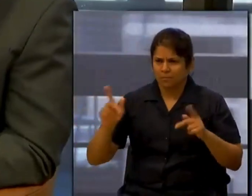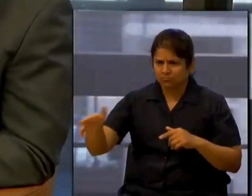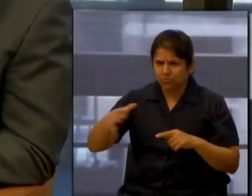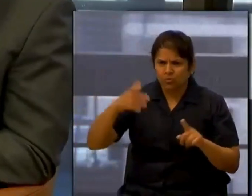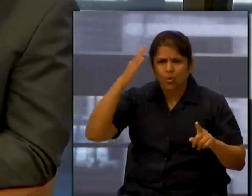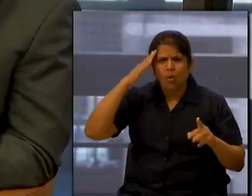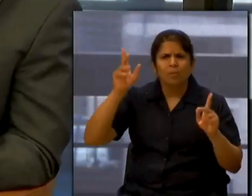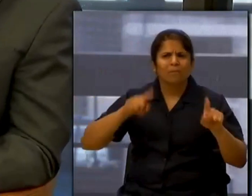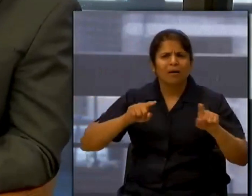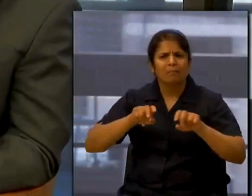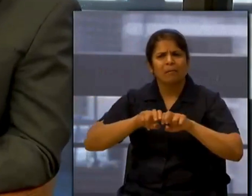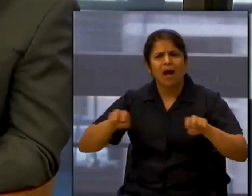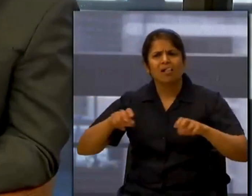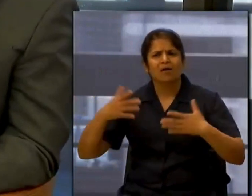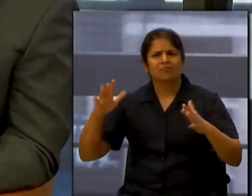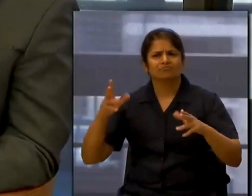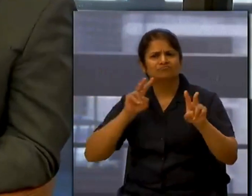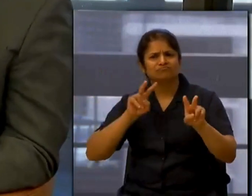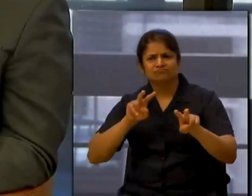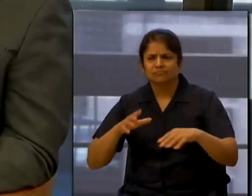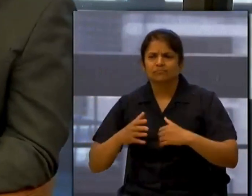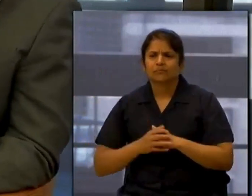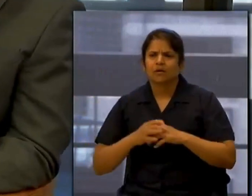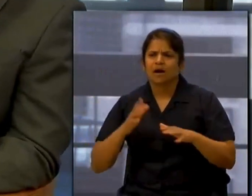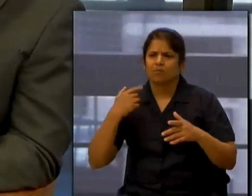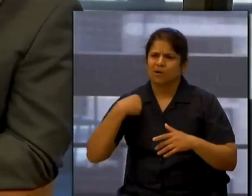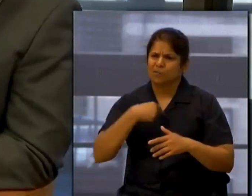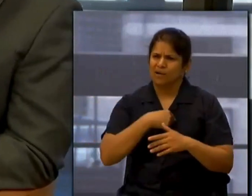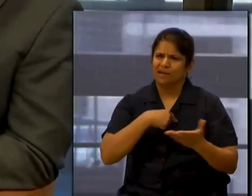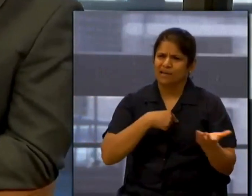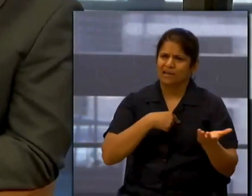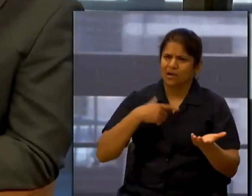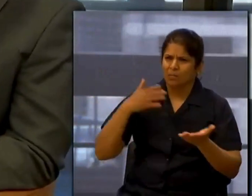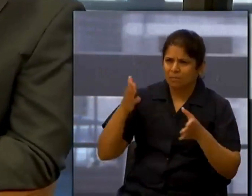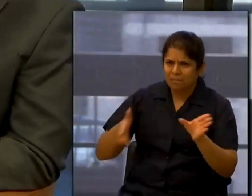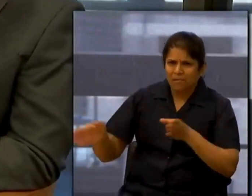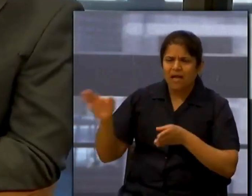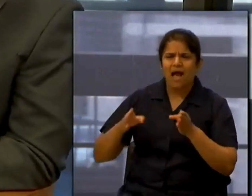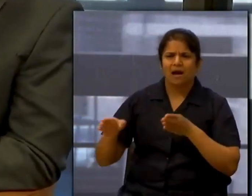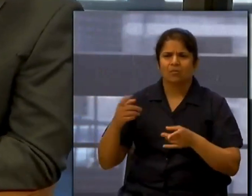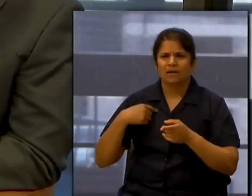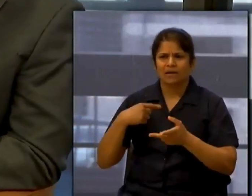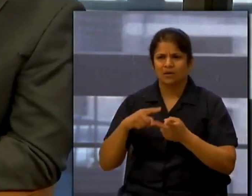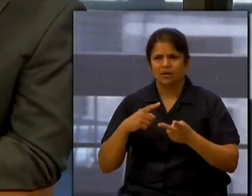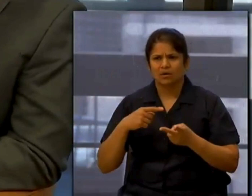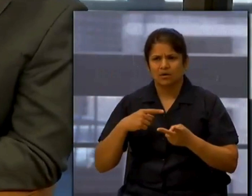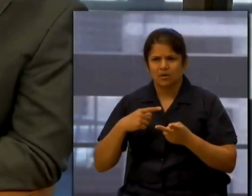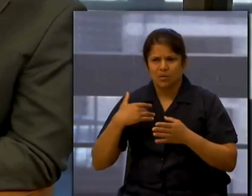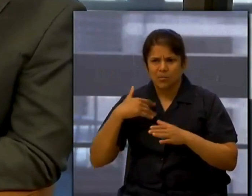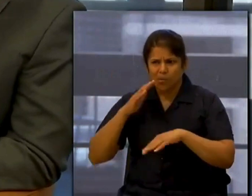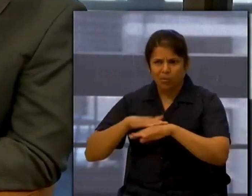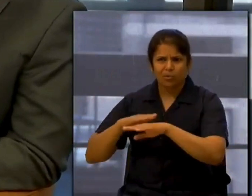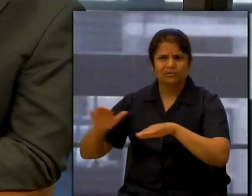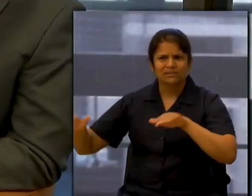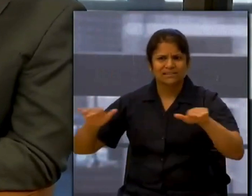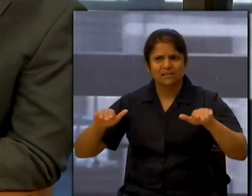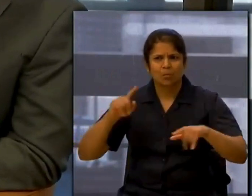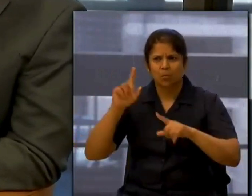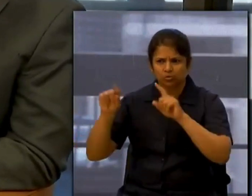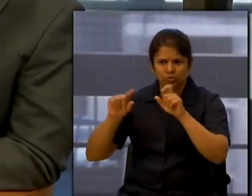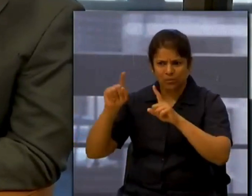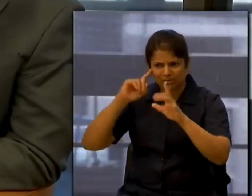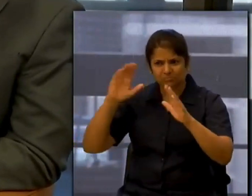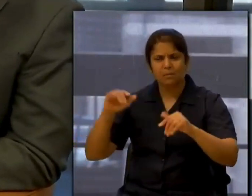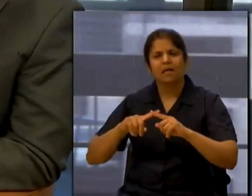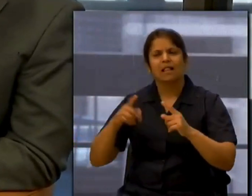prepare for these things and we talk about the questions we're going to ask. And I'm going to go a little off script here and ask a question because something